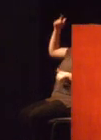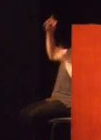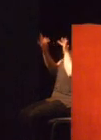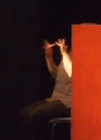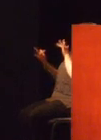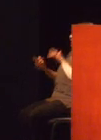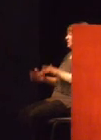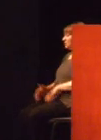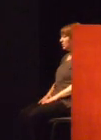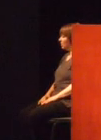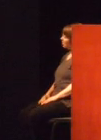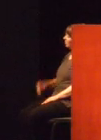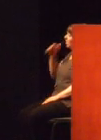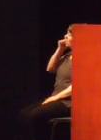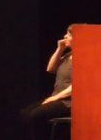and I'm like, well,